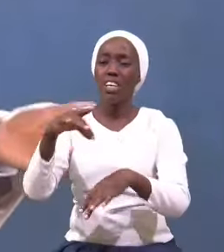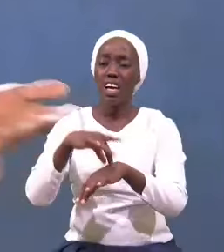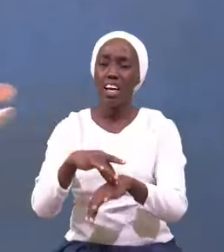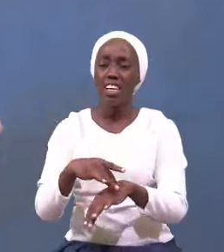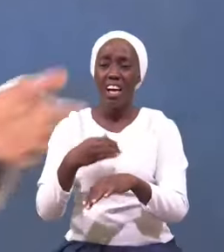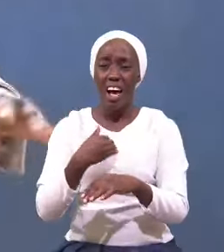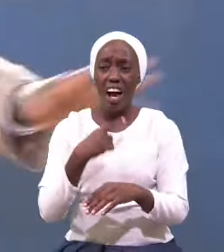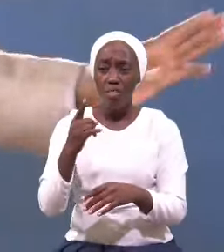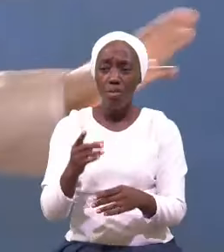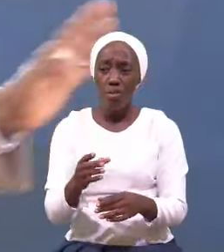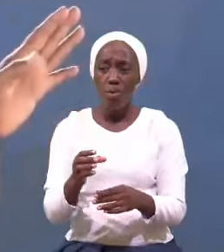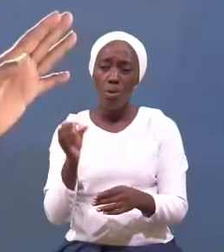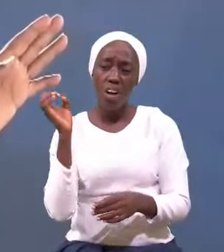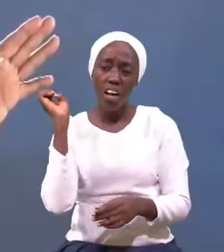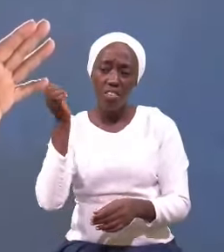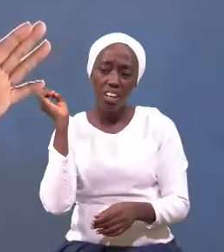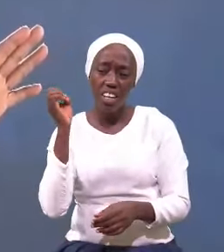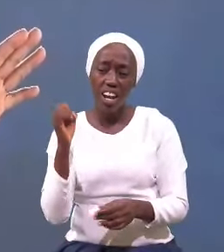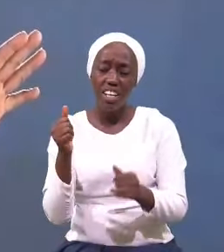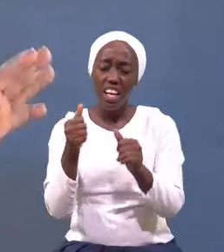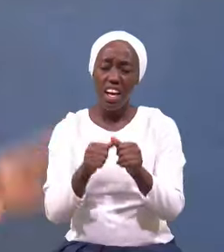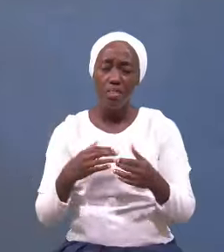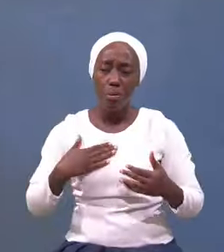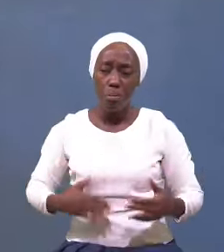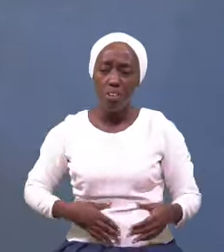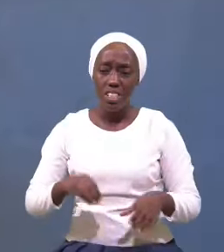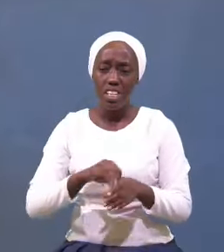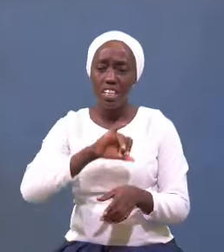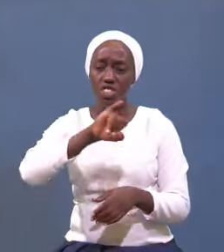won? Have you evangelized everybody in Jerusalem?